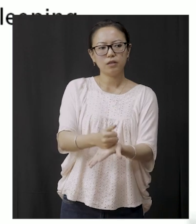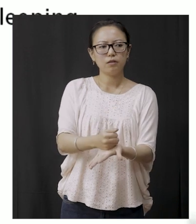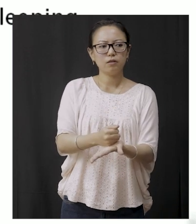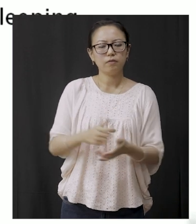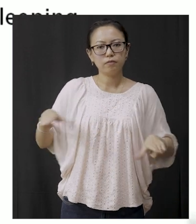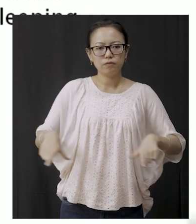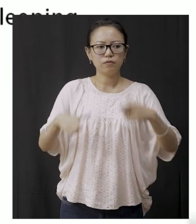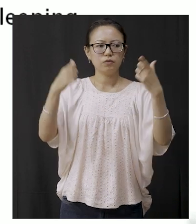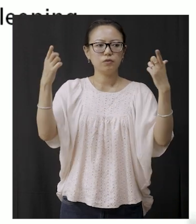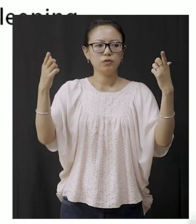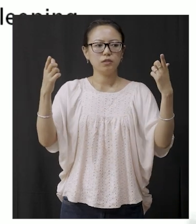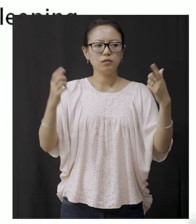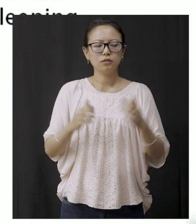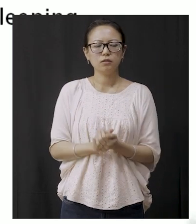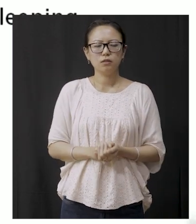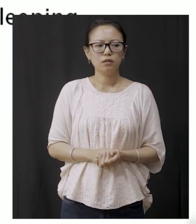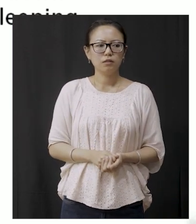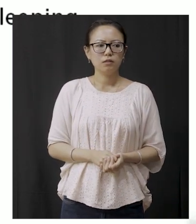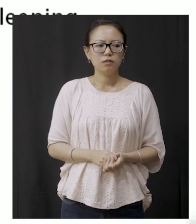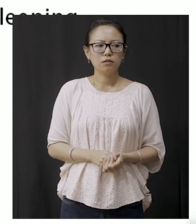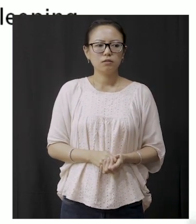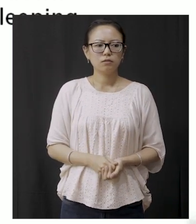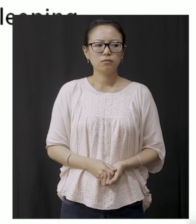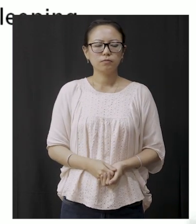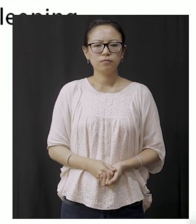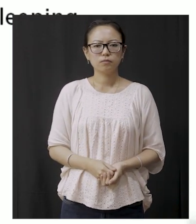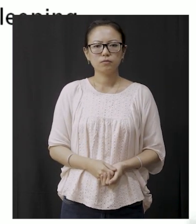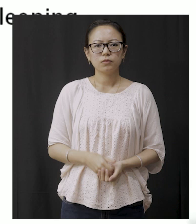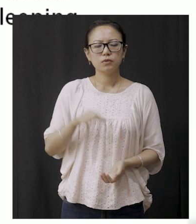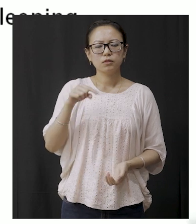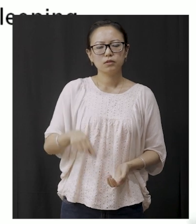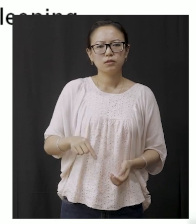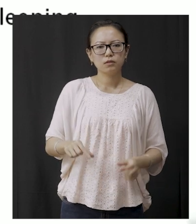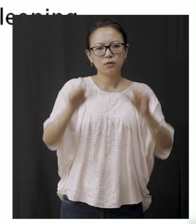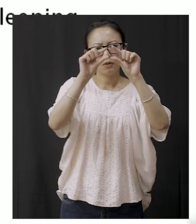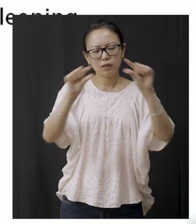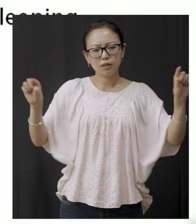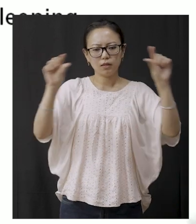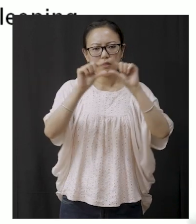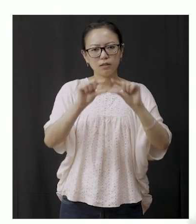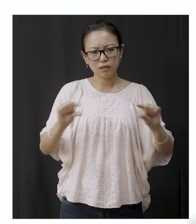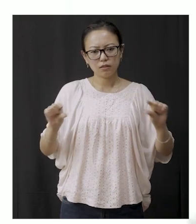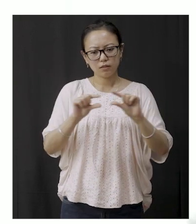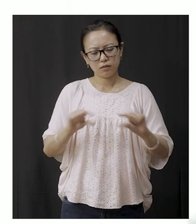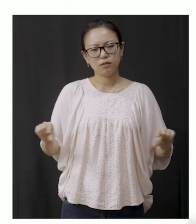tree. And so we will go line by line and learn what this poem is all